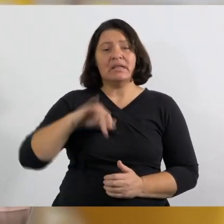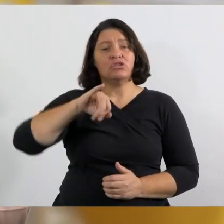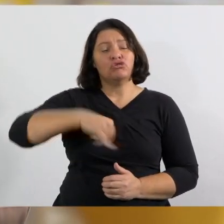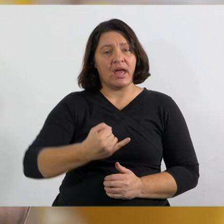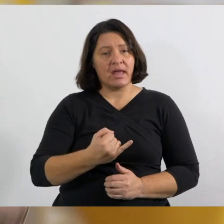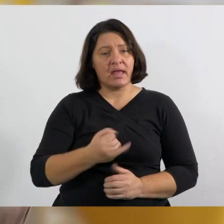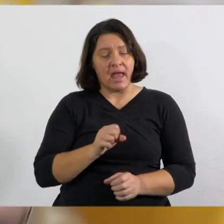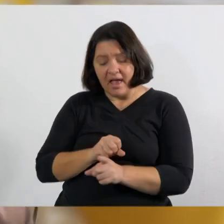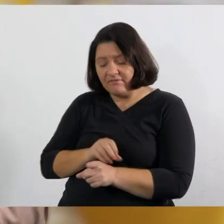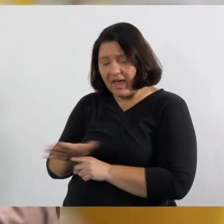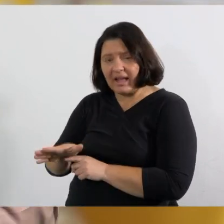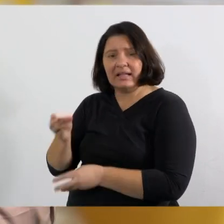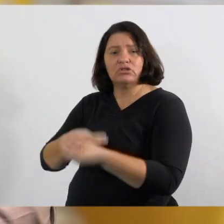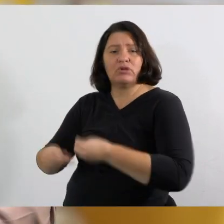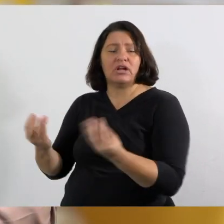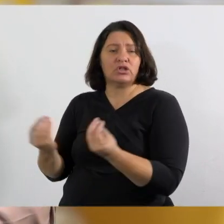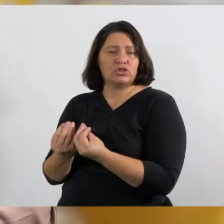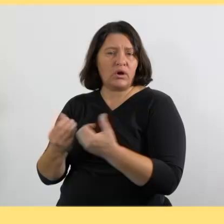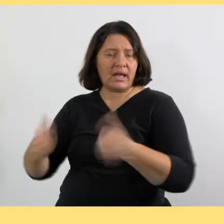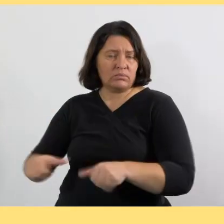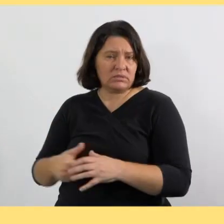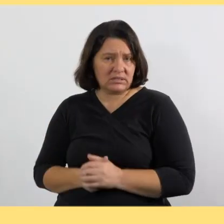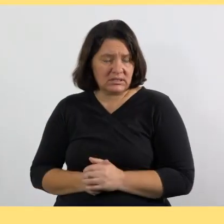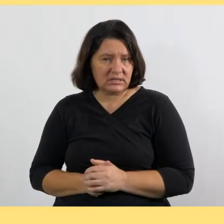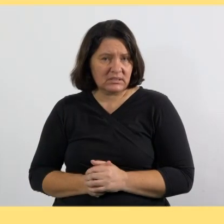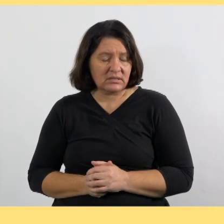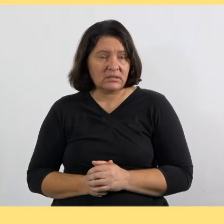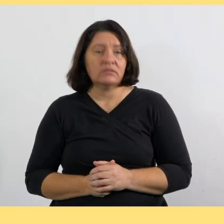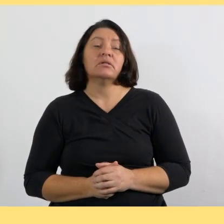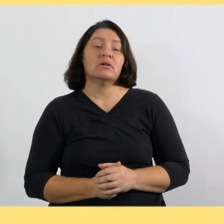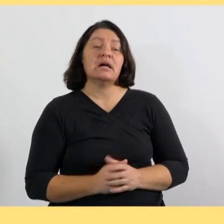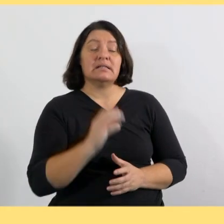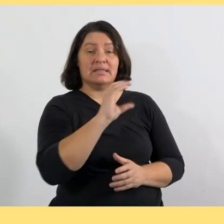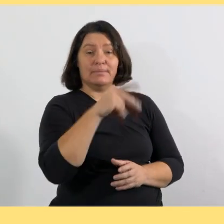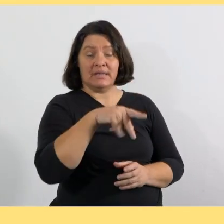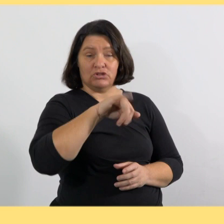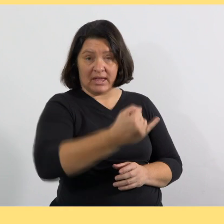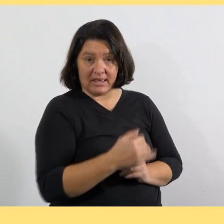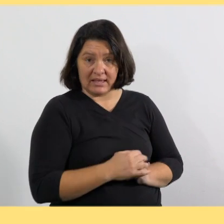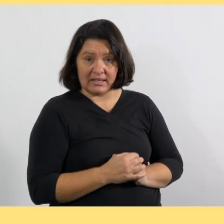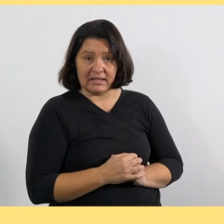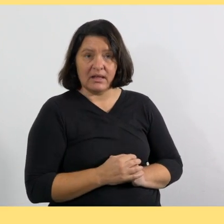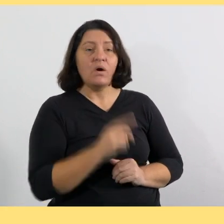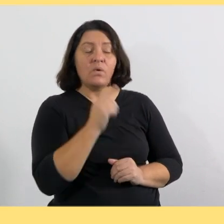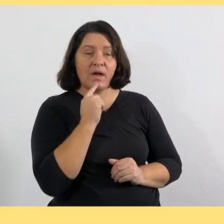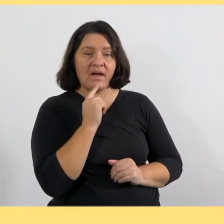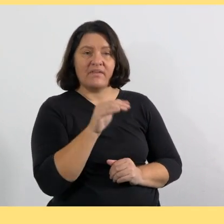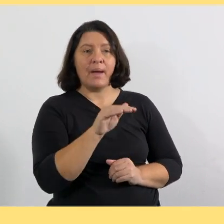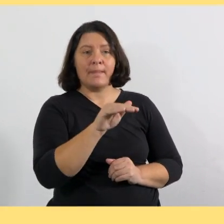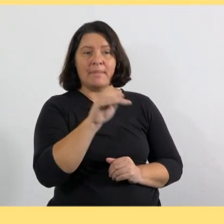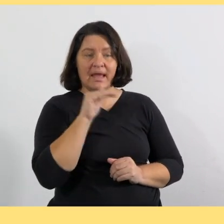to affect our trading stock account? Let us see. Here is our CPJ. We have bank